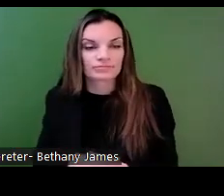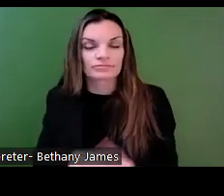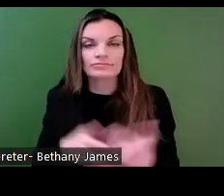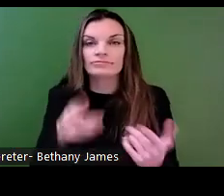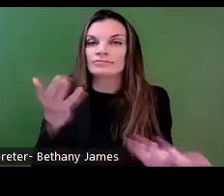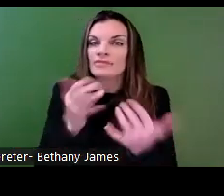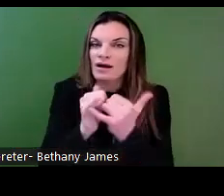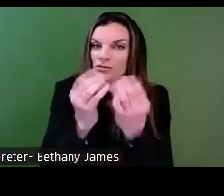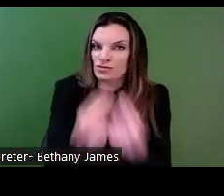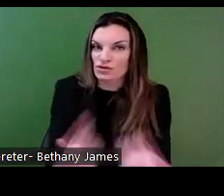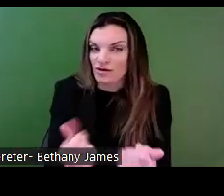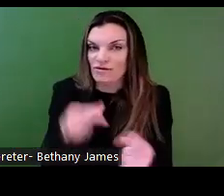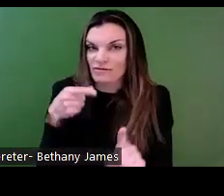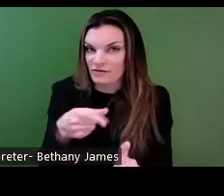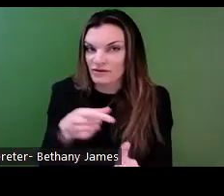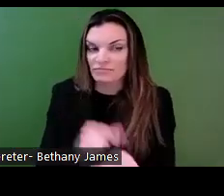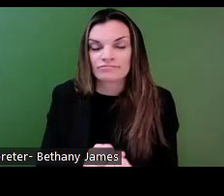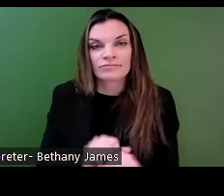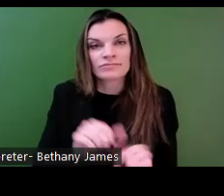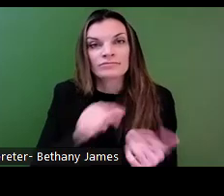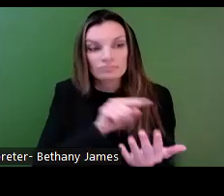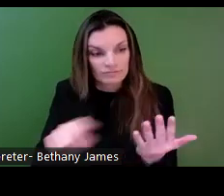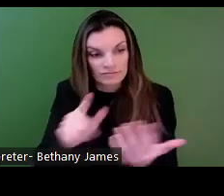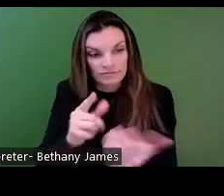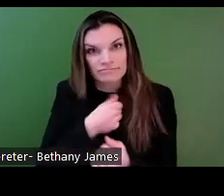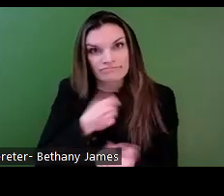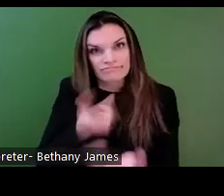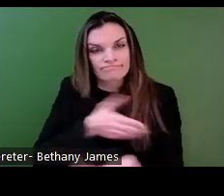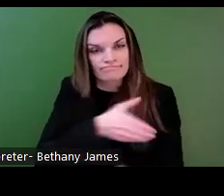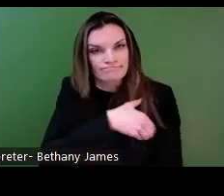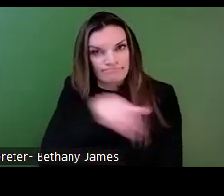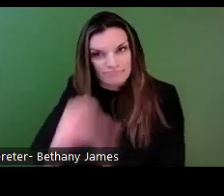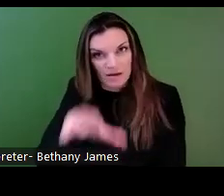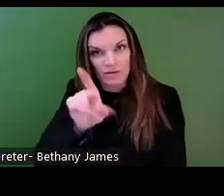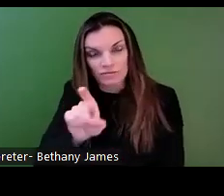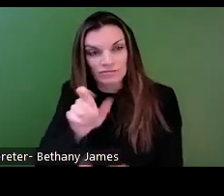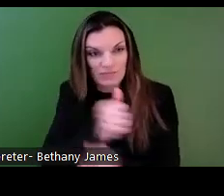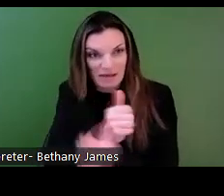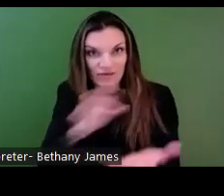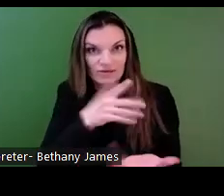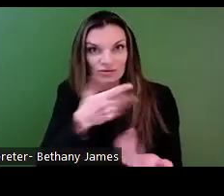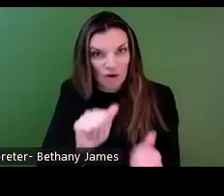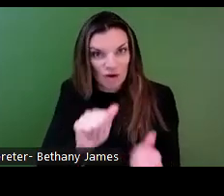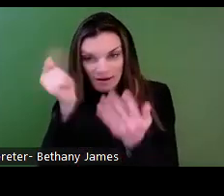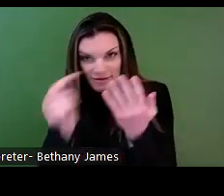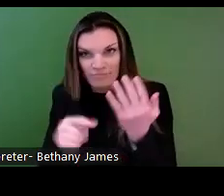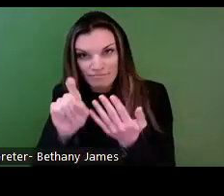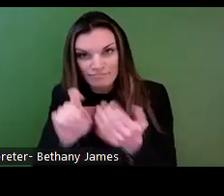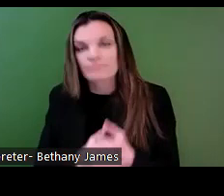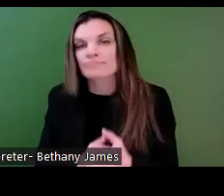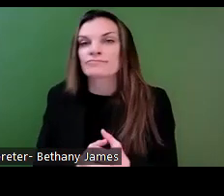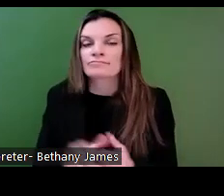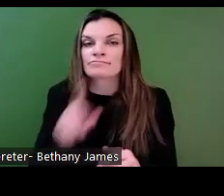problems? Are all possible resources being used to determine possible accommodations? Once accommodations are in